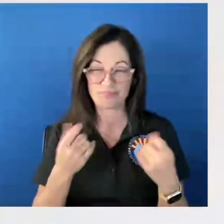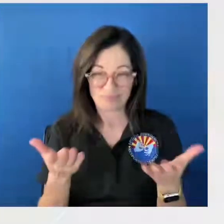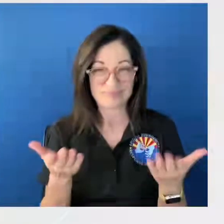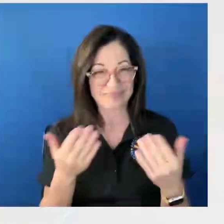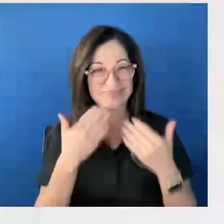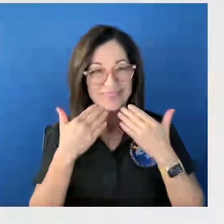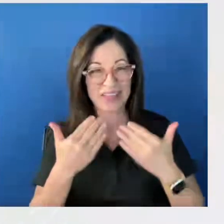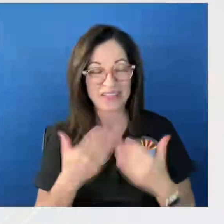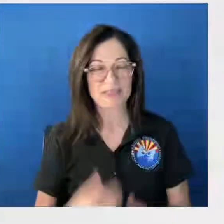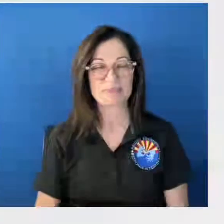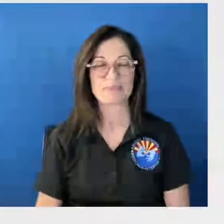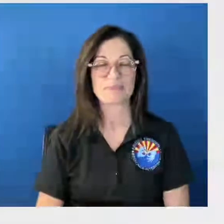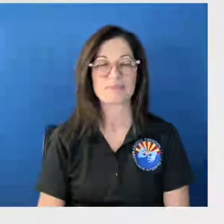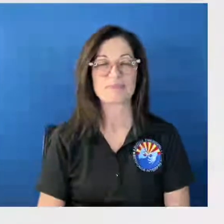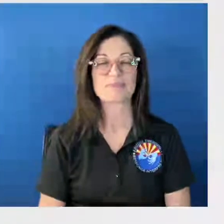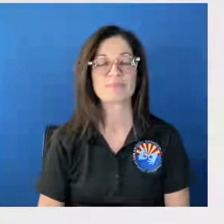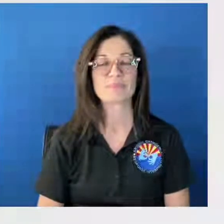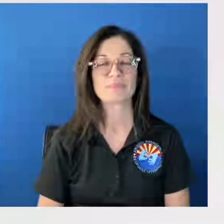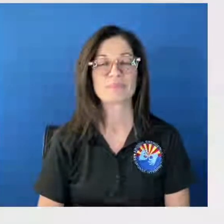it.